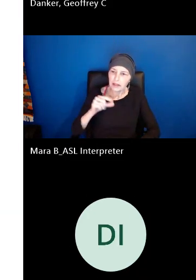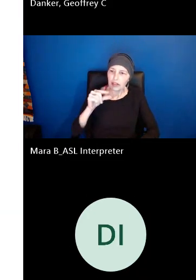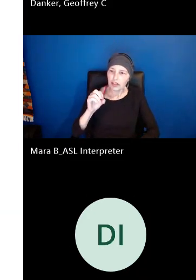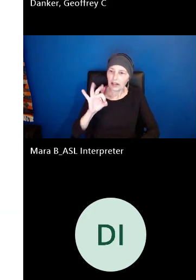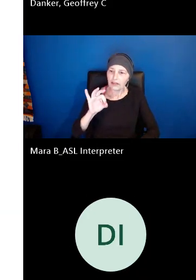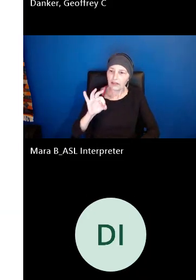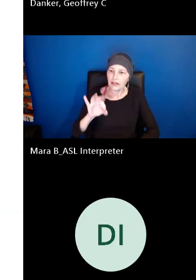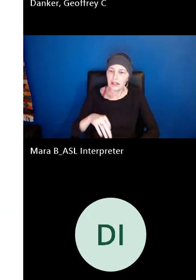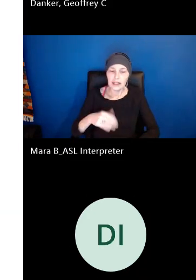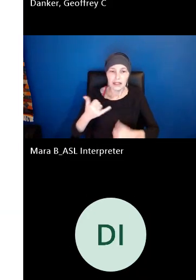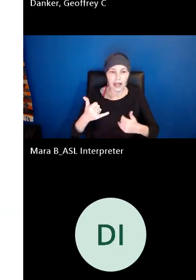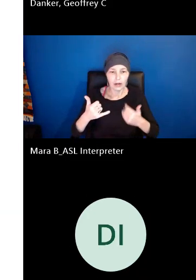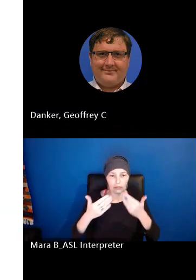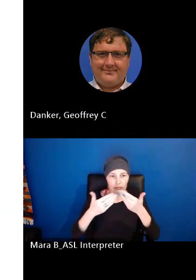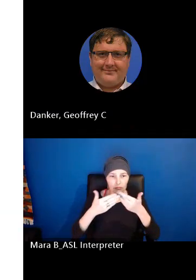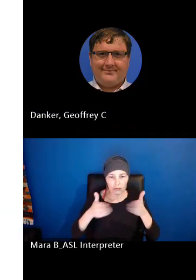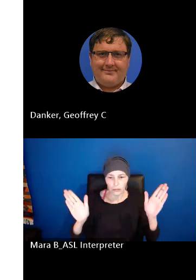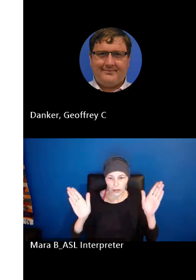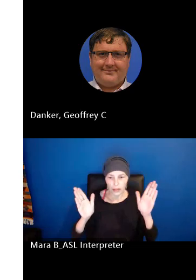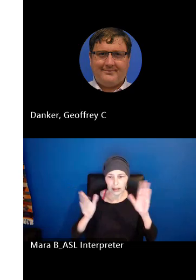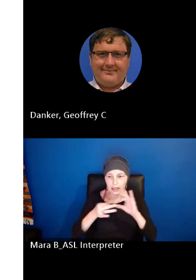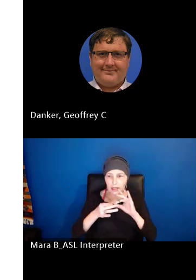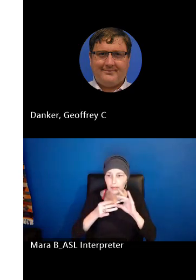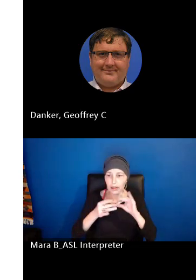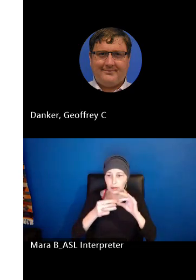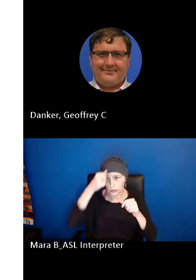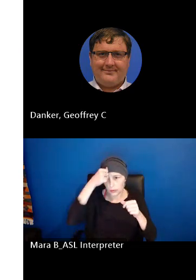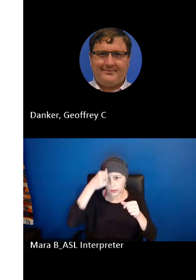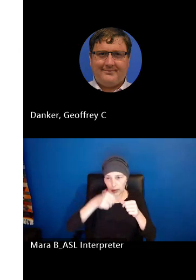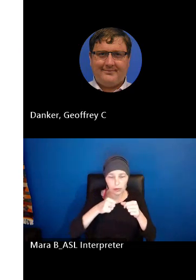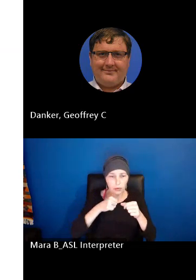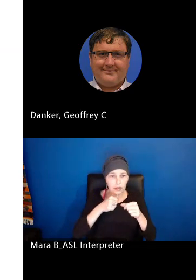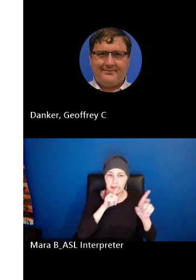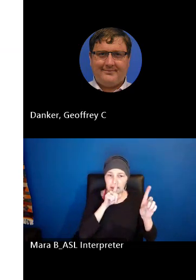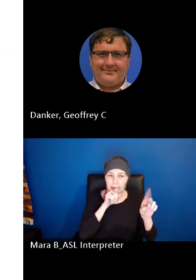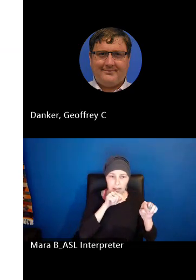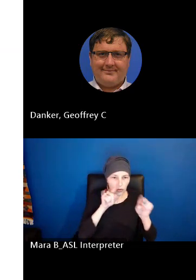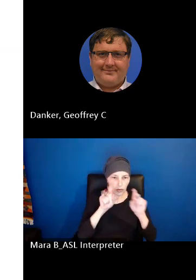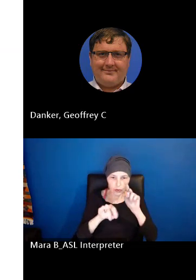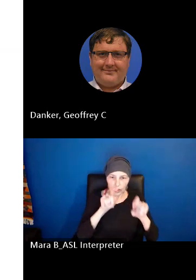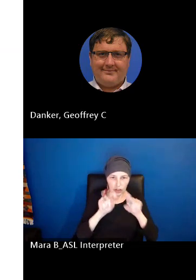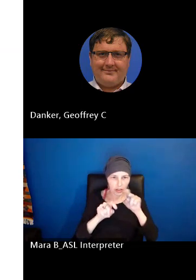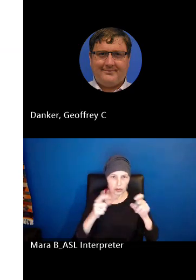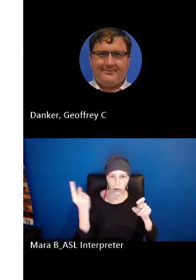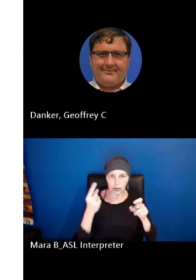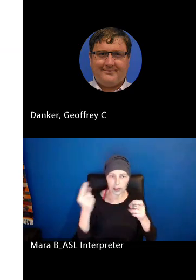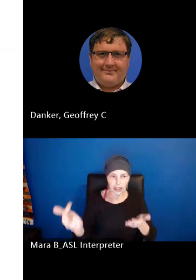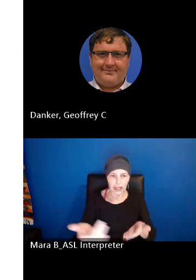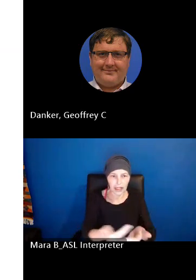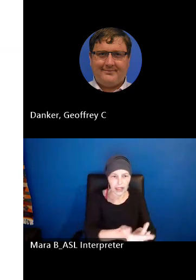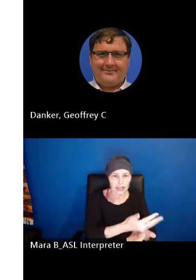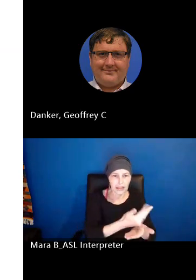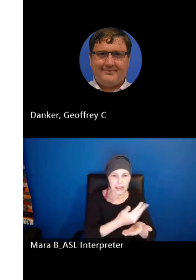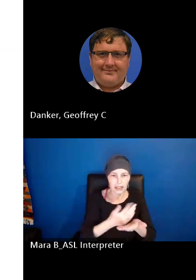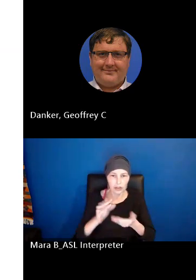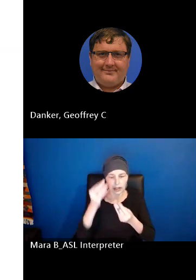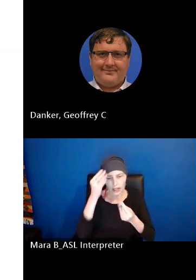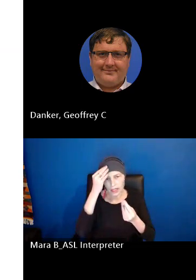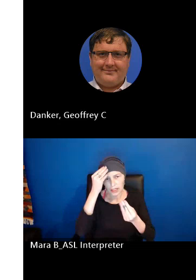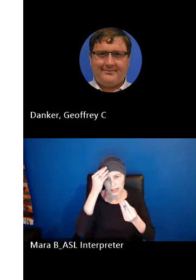taking public comment. As a reminder, we will not be answering questions today. Instead, we're collecting your thoughts and questions to submit